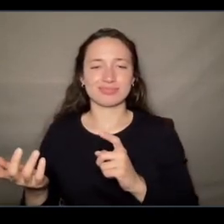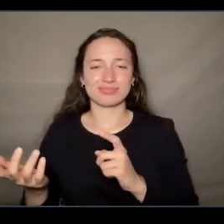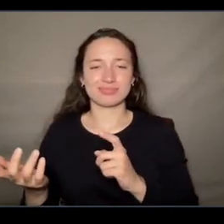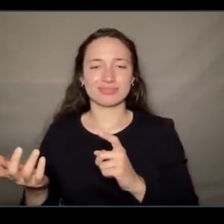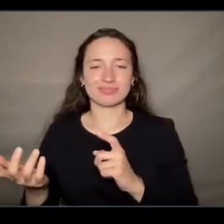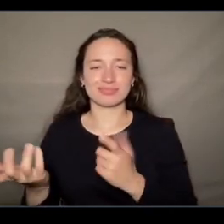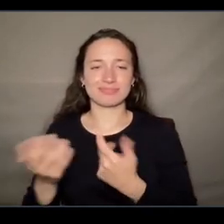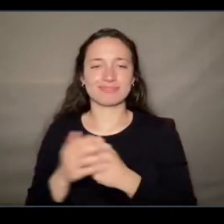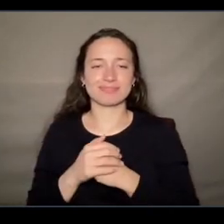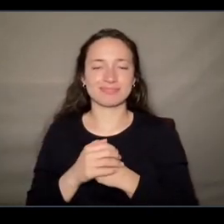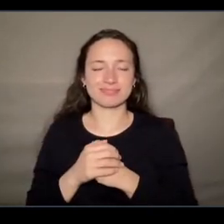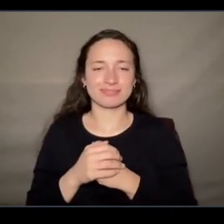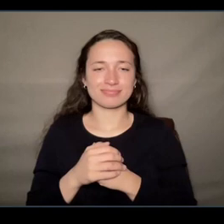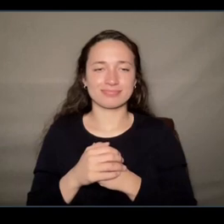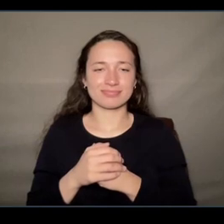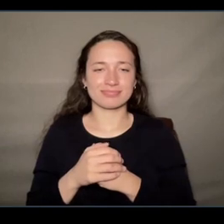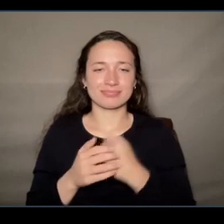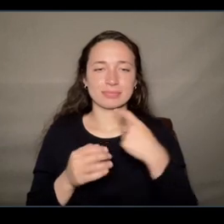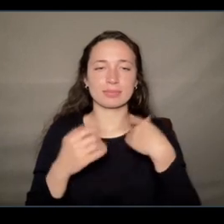and to act,